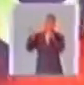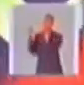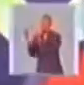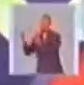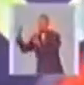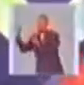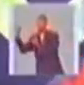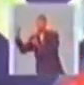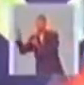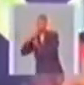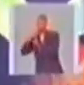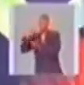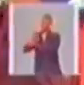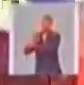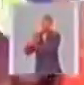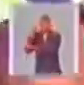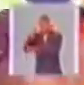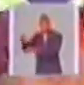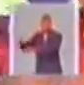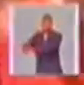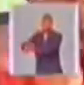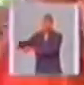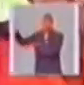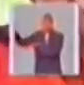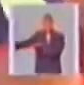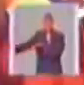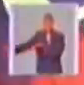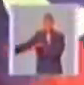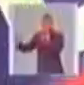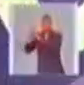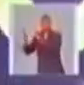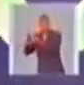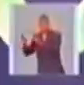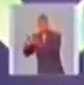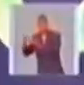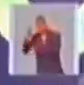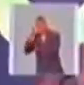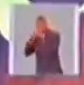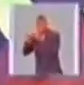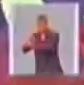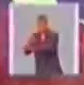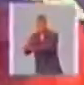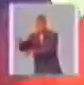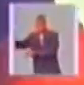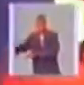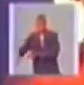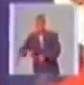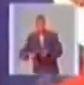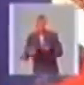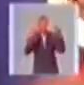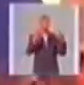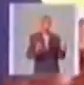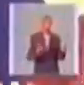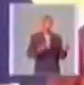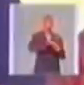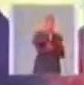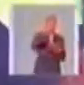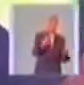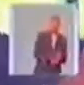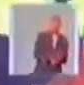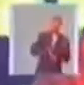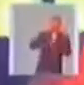meeting, no? Eye, entuma den, numu, shia den, numu, e juma omu ye nti. Se se, nkofoni, yina, ko. Esa nse, his wife,